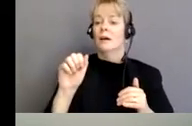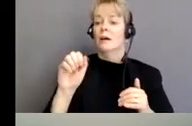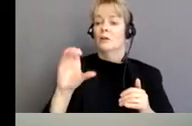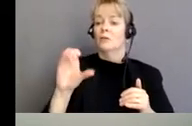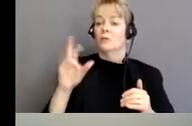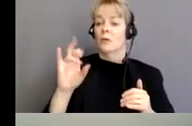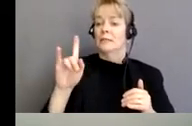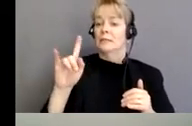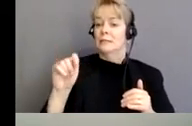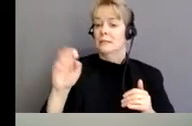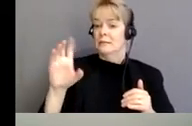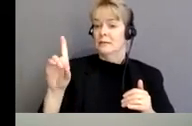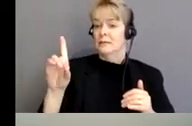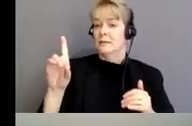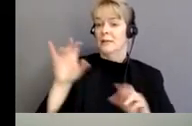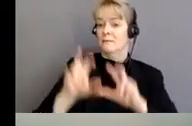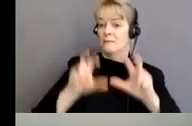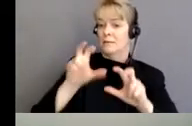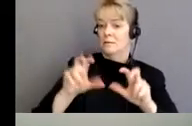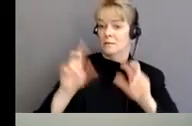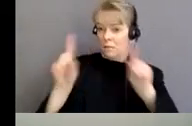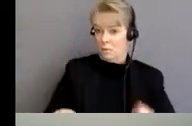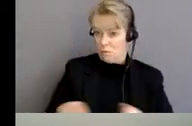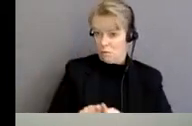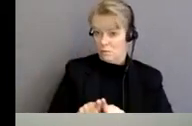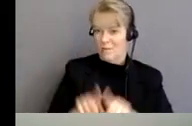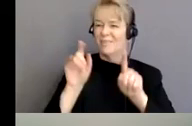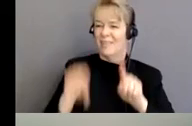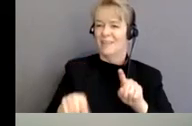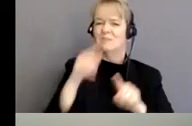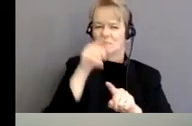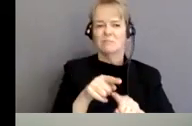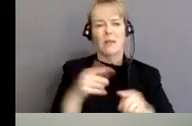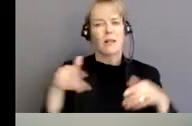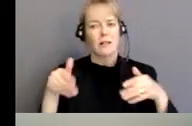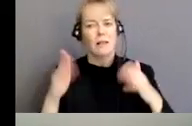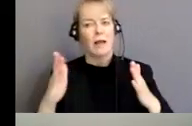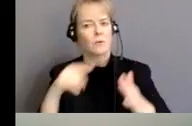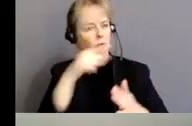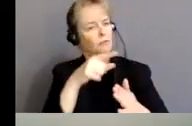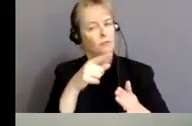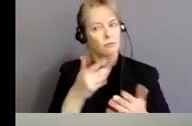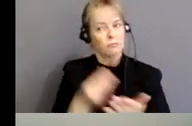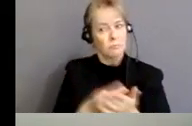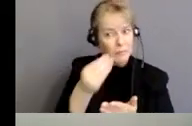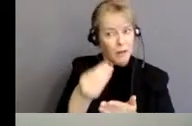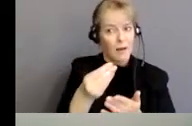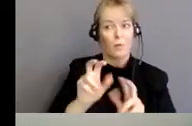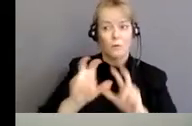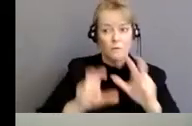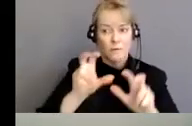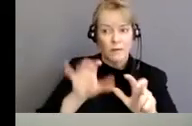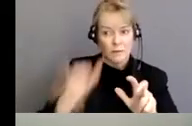Form. And it's a form that if to be eligible to buy or to sell certain investment products, you have to